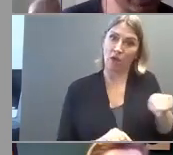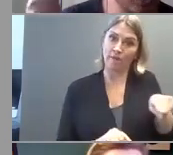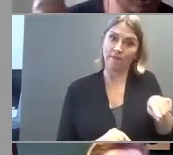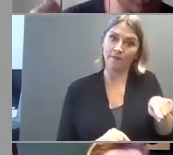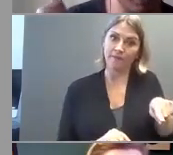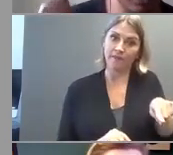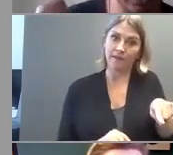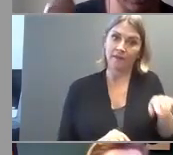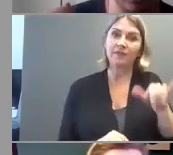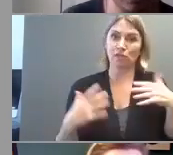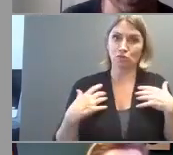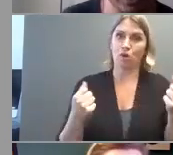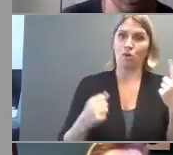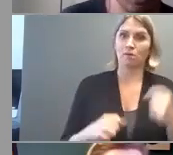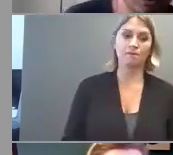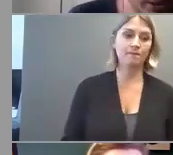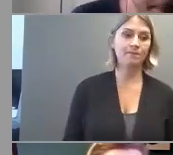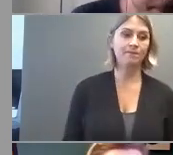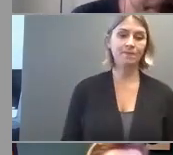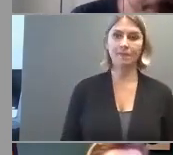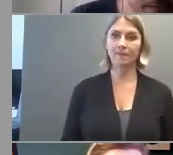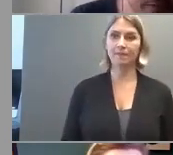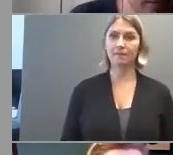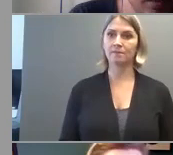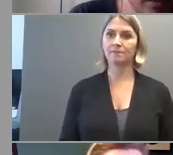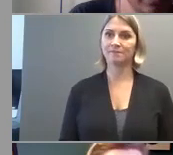So that is a strongly connected component. Okay.